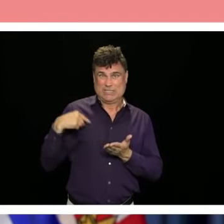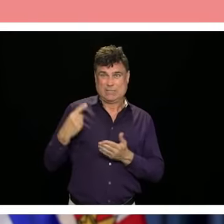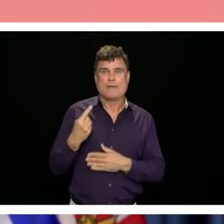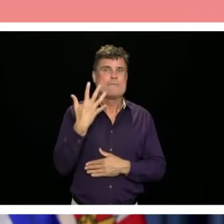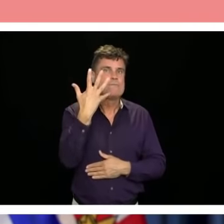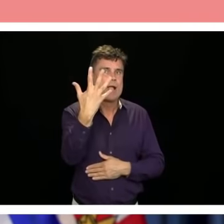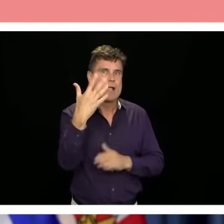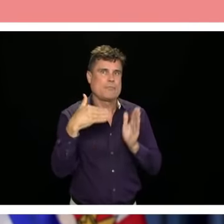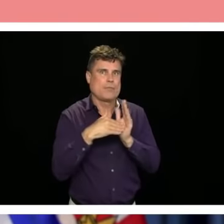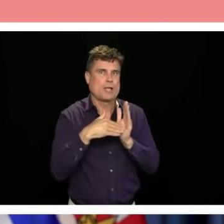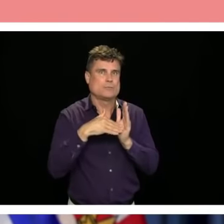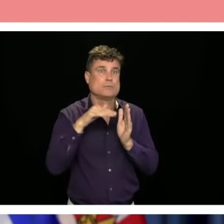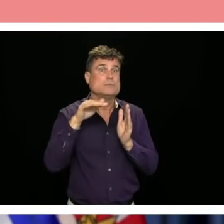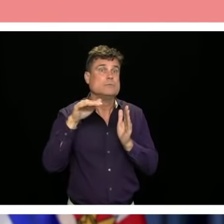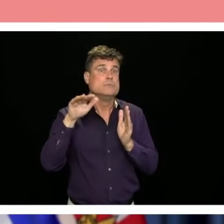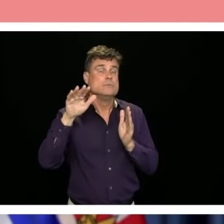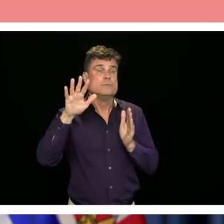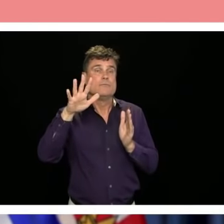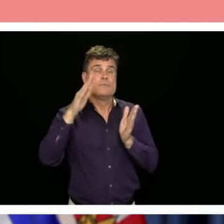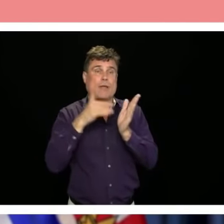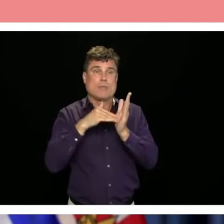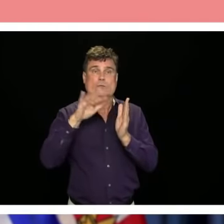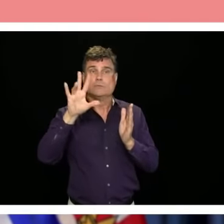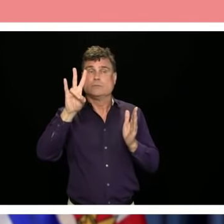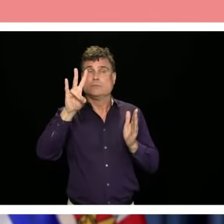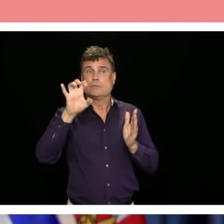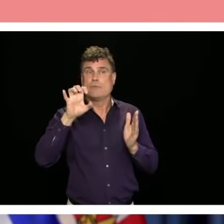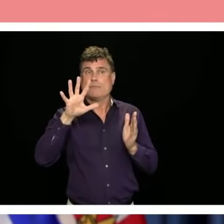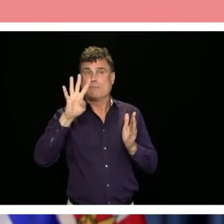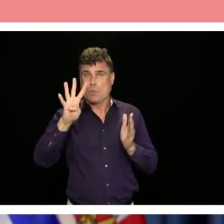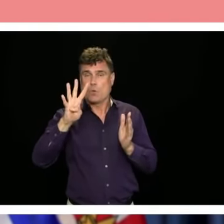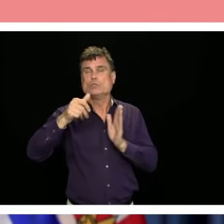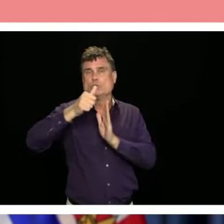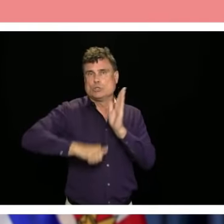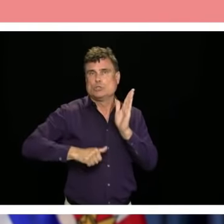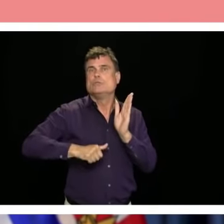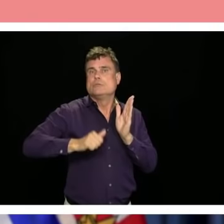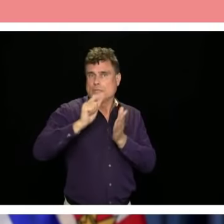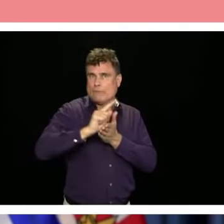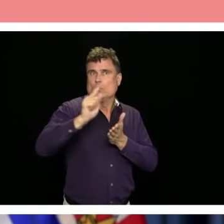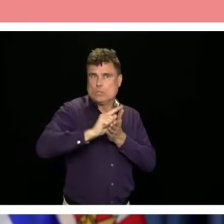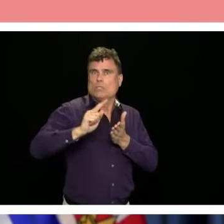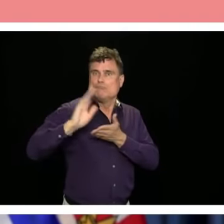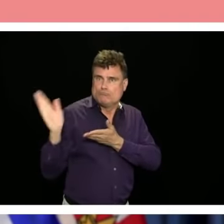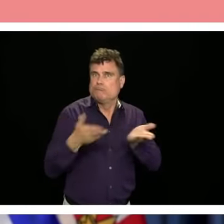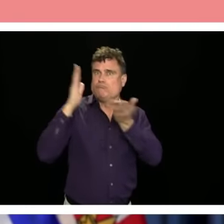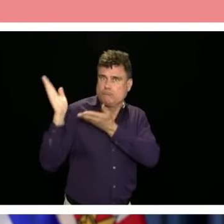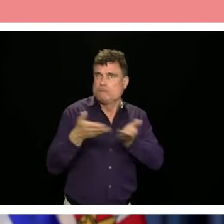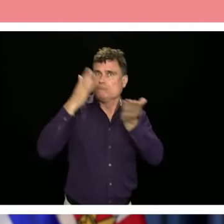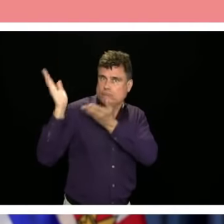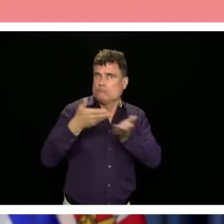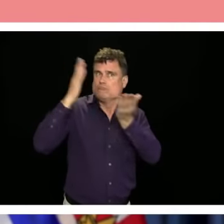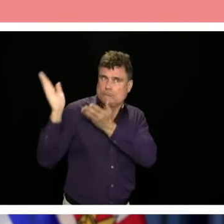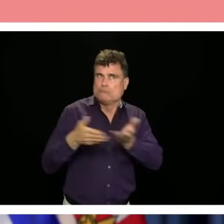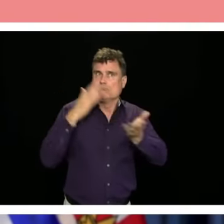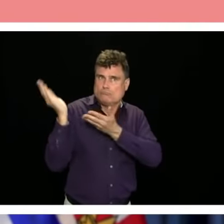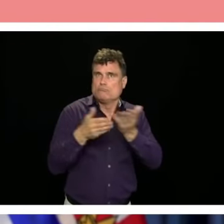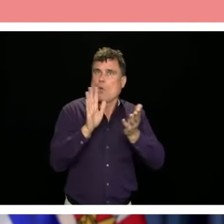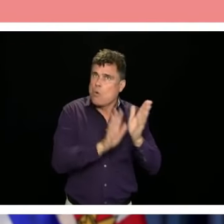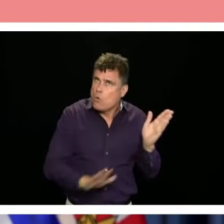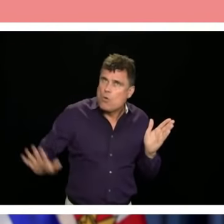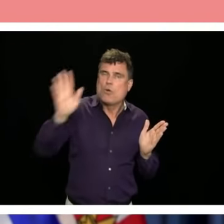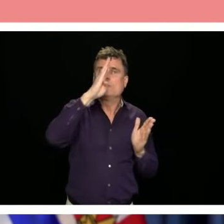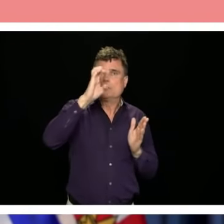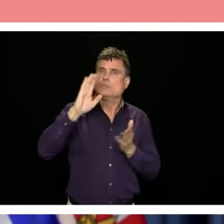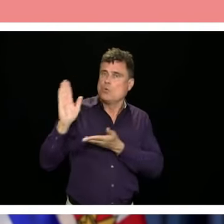May the 17th, we averaged in that period about 2,400 surgeries a week in that period. This past week, the week